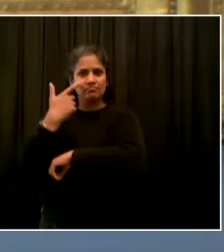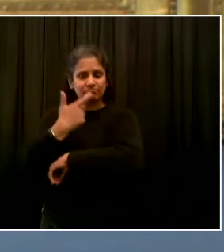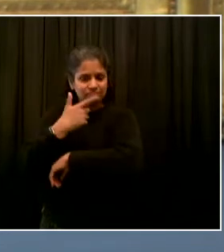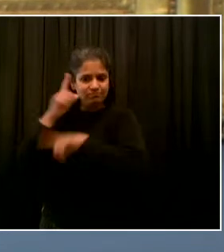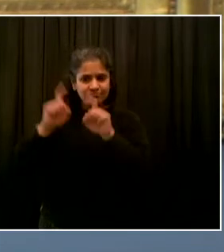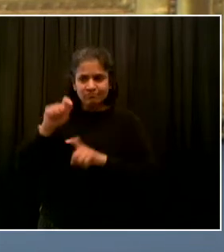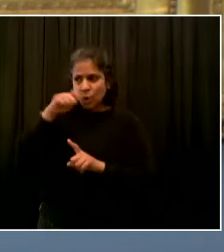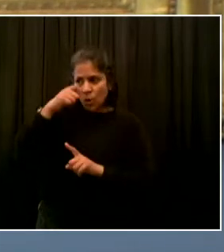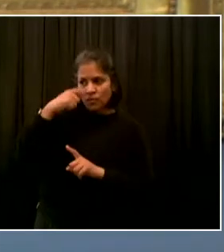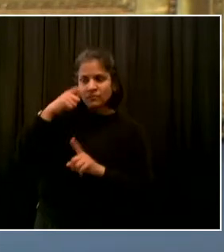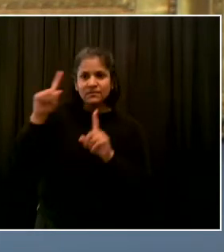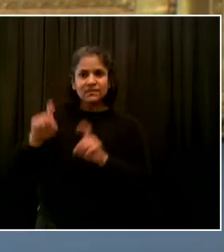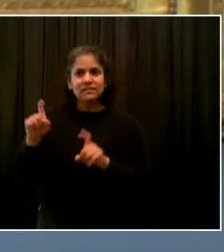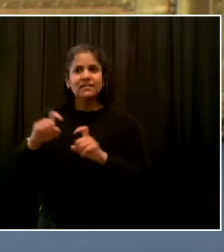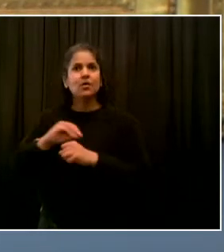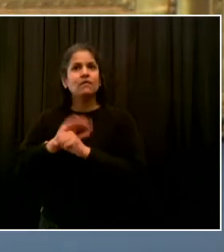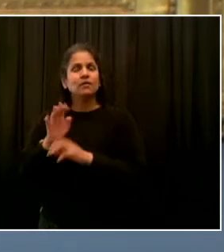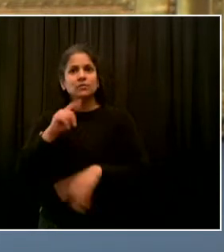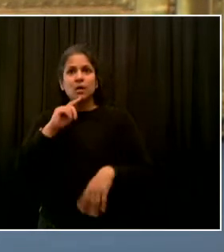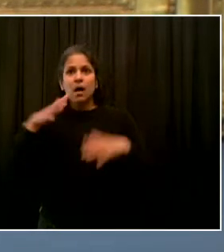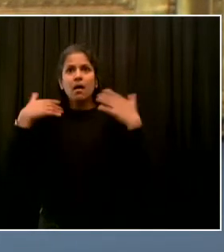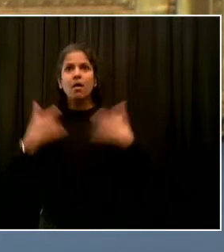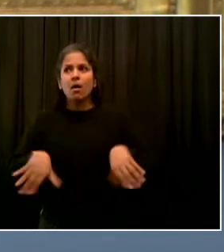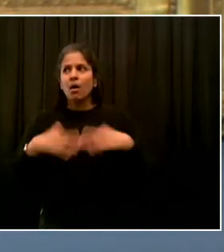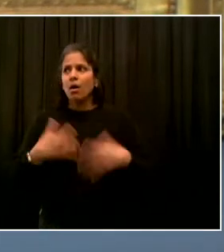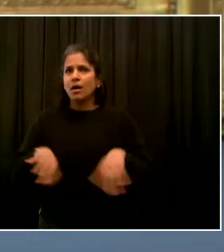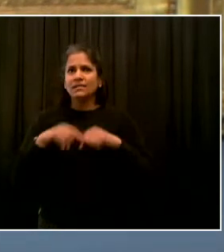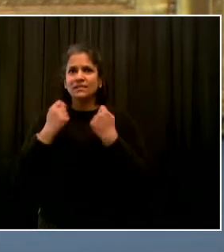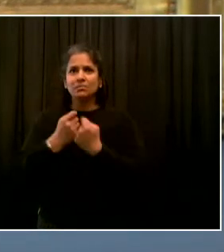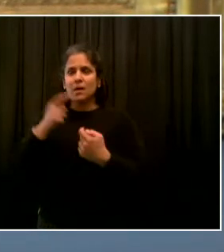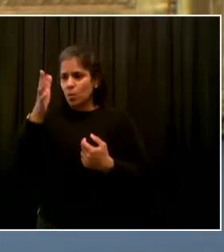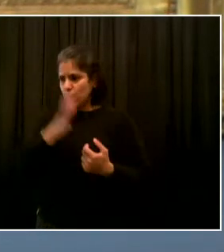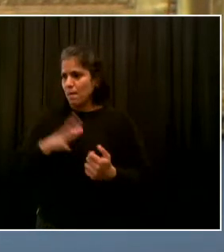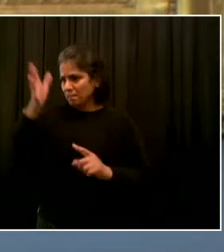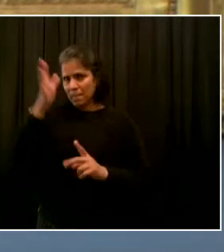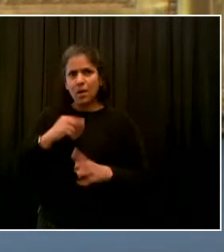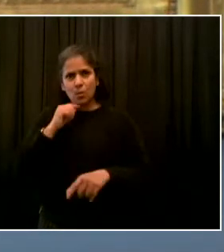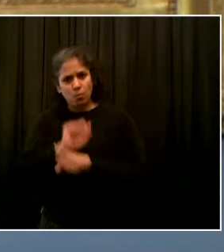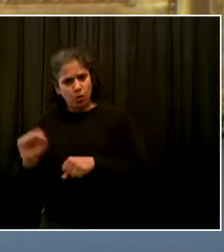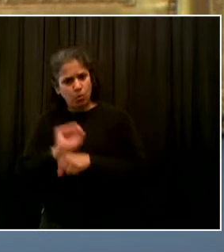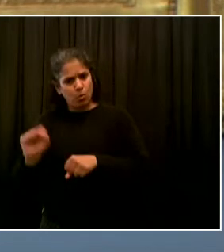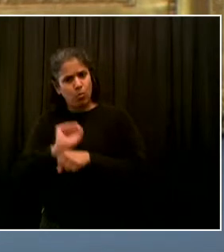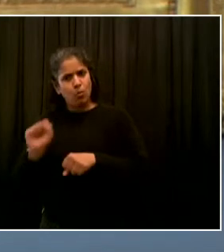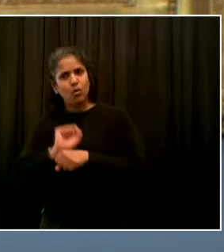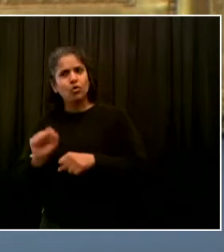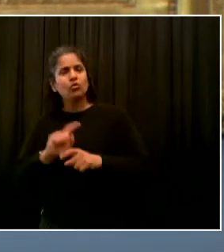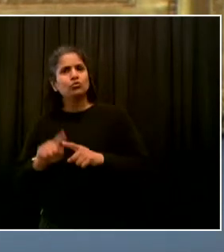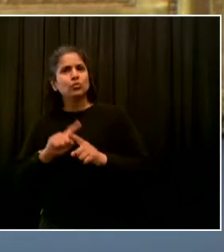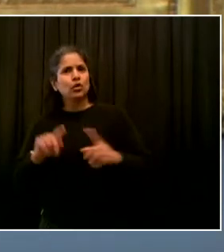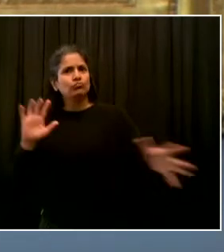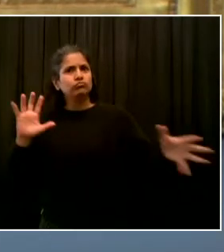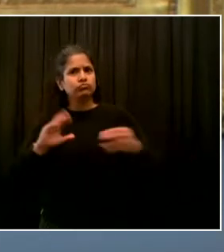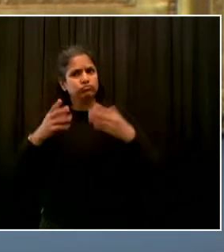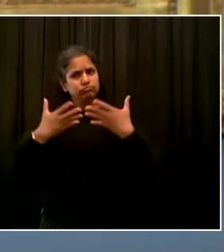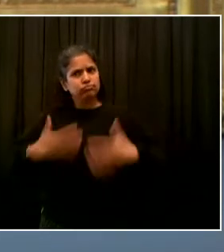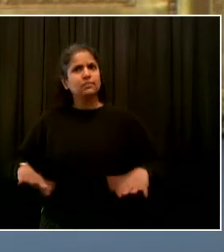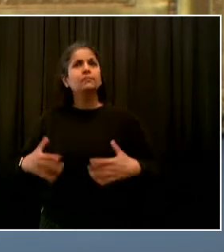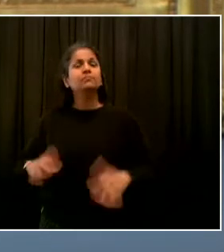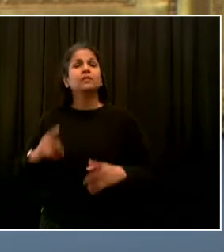We have an amazing team of men and women who are working around the clock to get this done. They will be provided